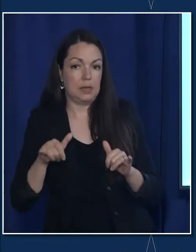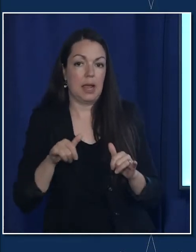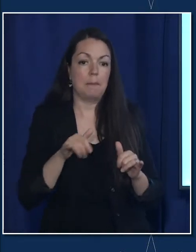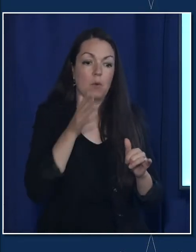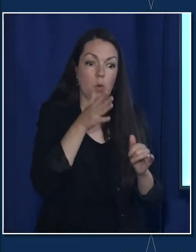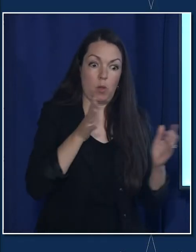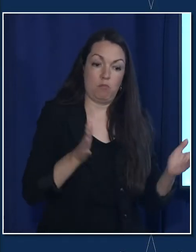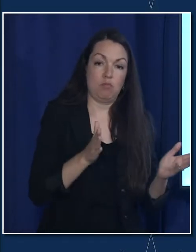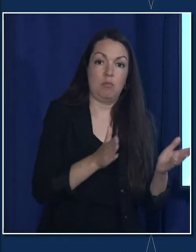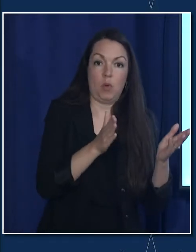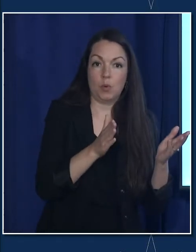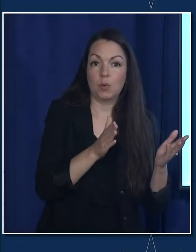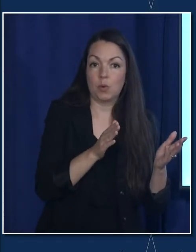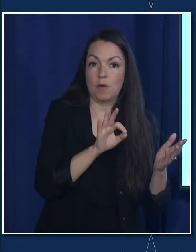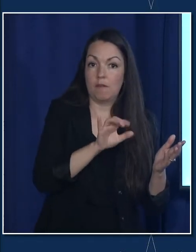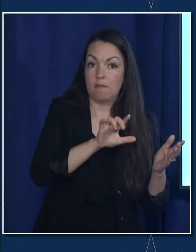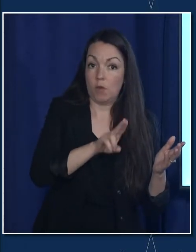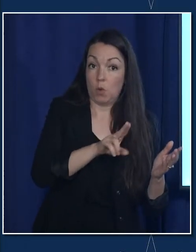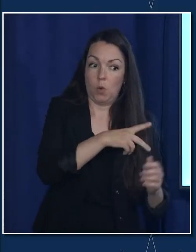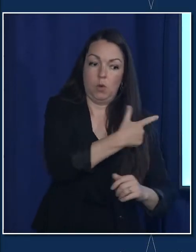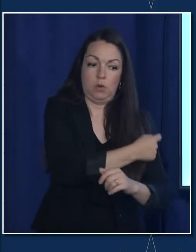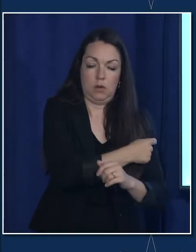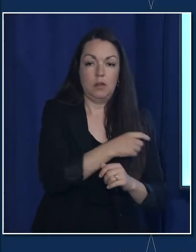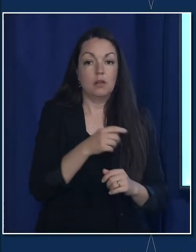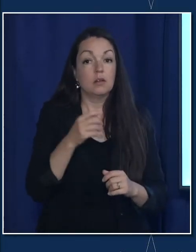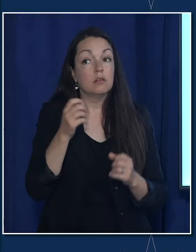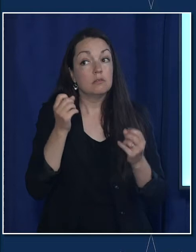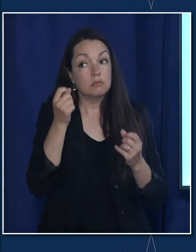to understand that it is now possible to get